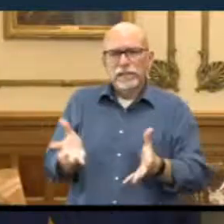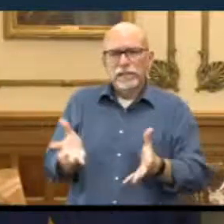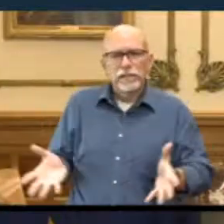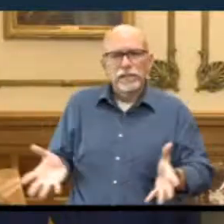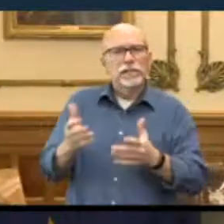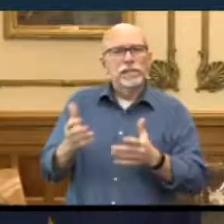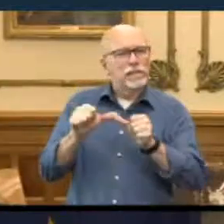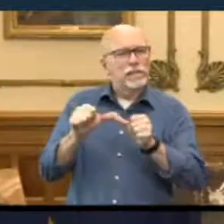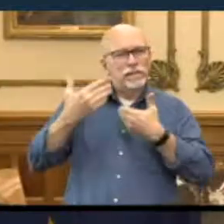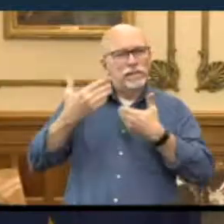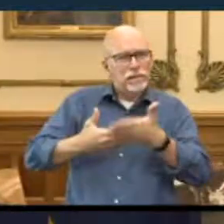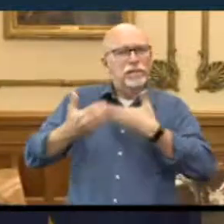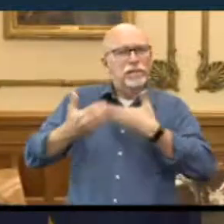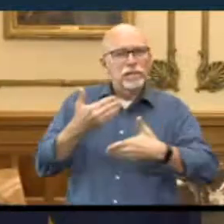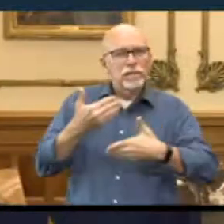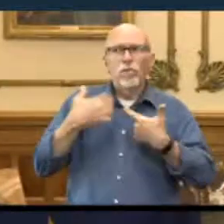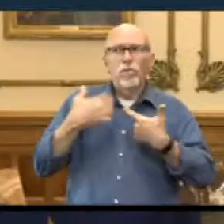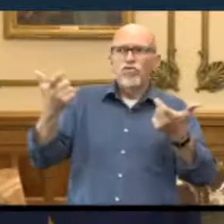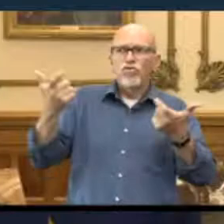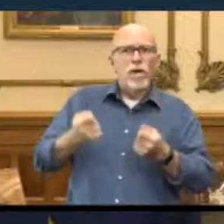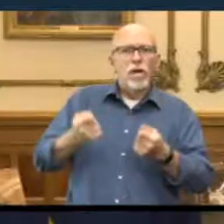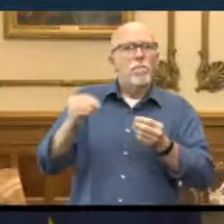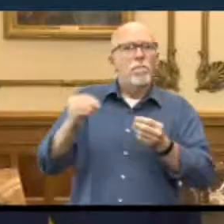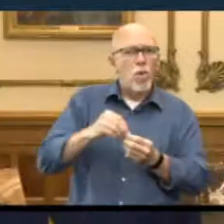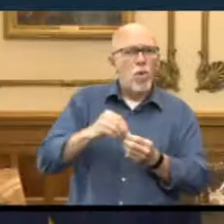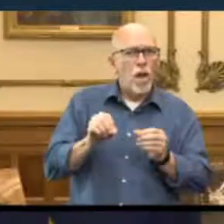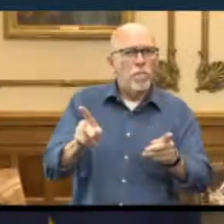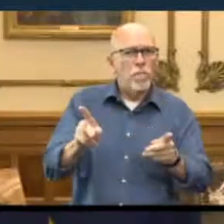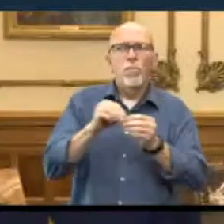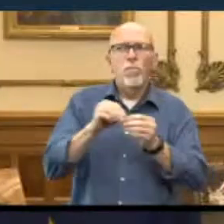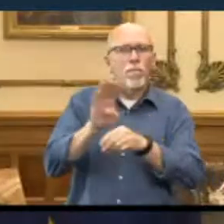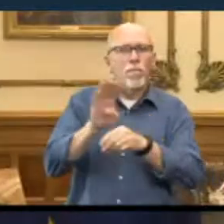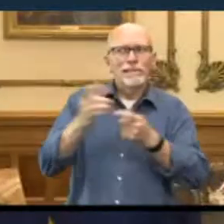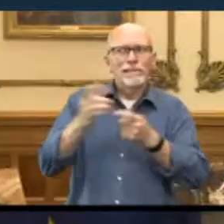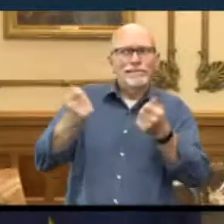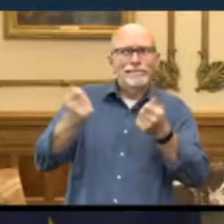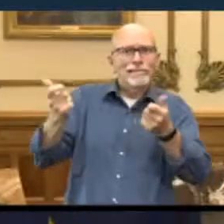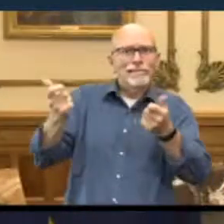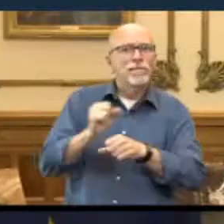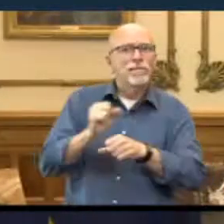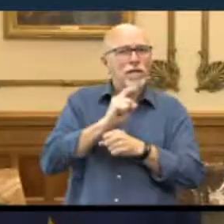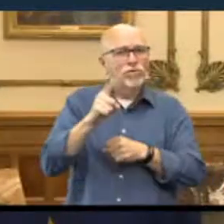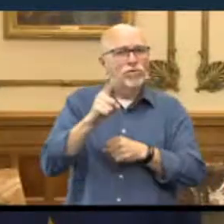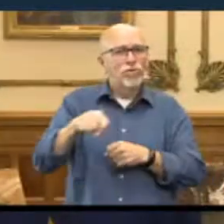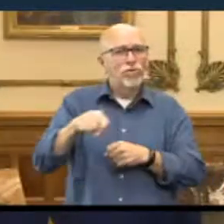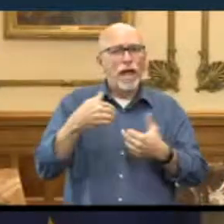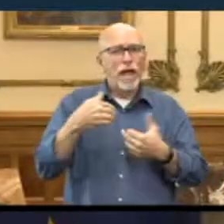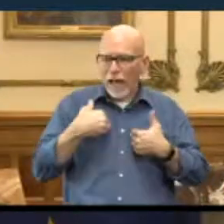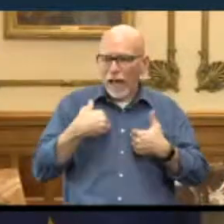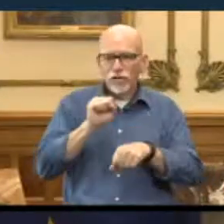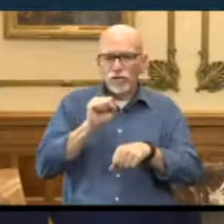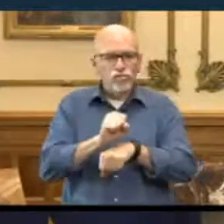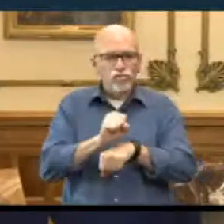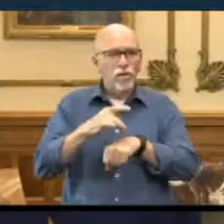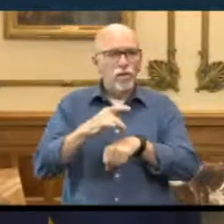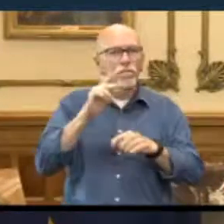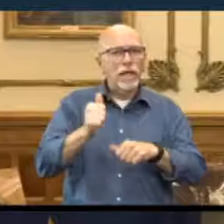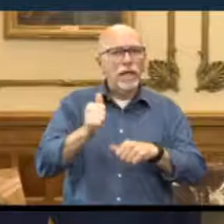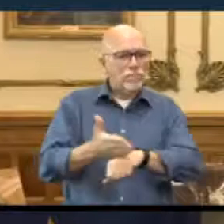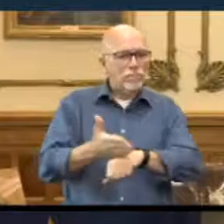end, meaning attracting more opportunities and making sure the resources are here so people can reskill or skill